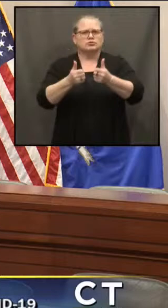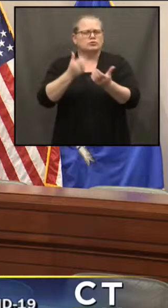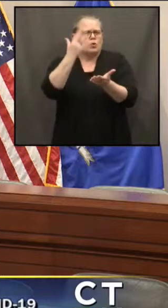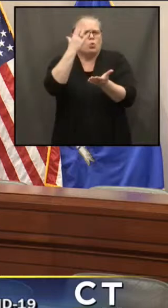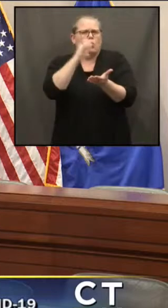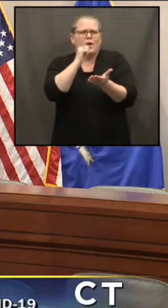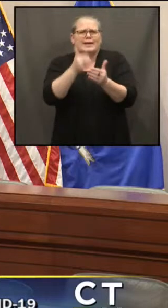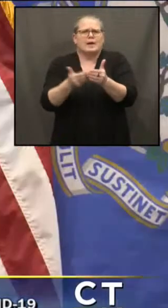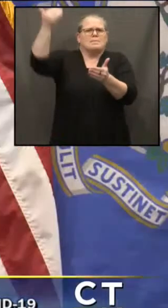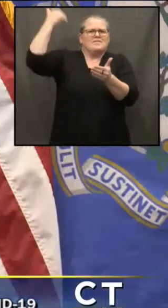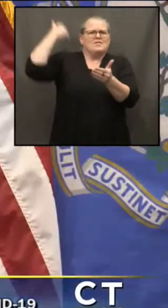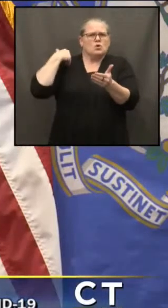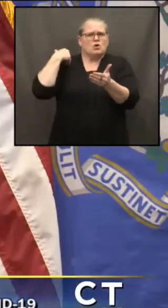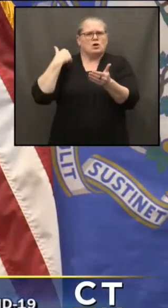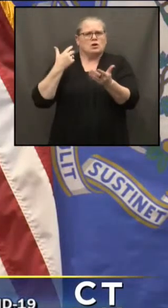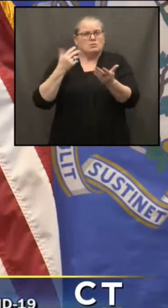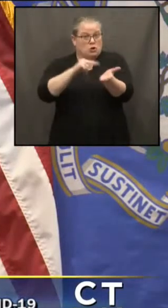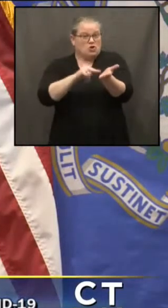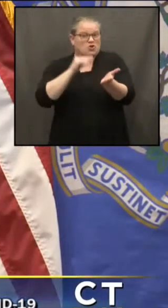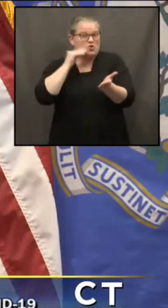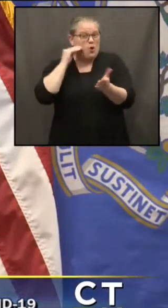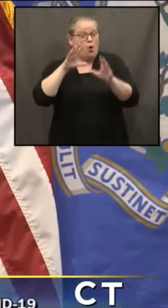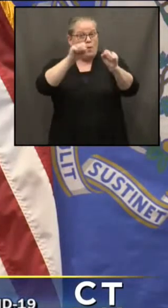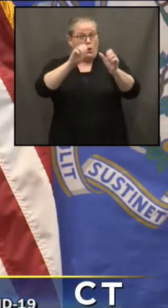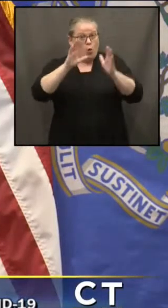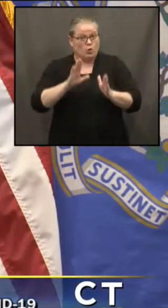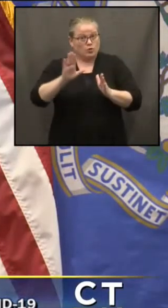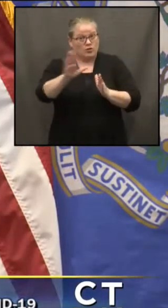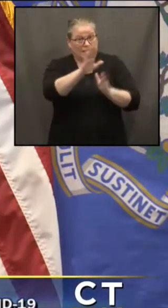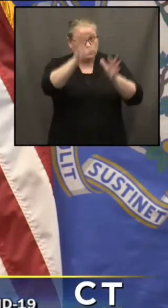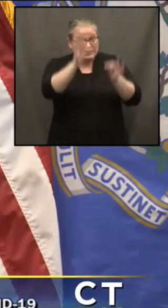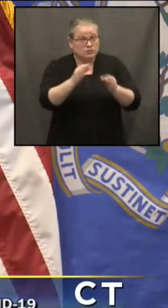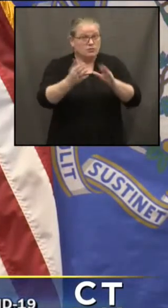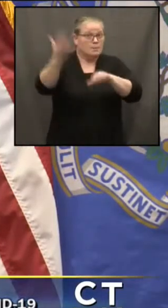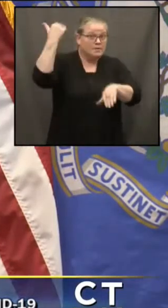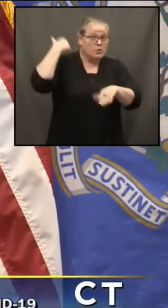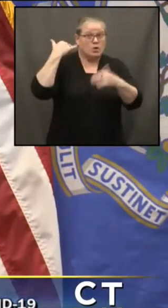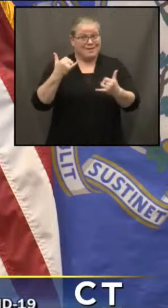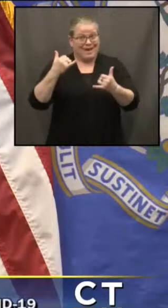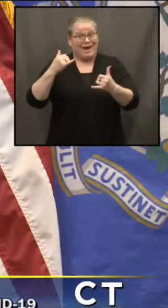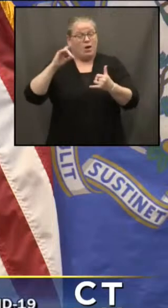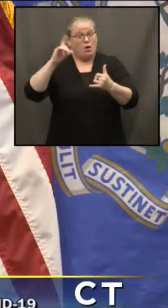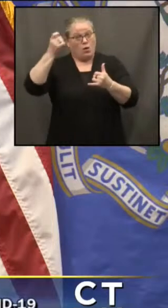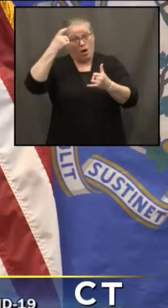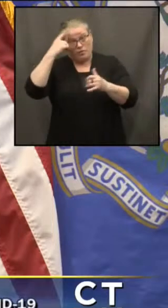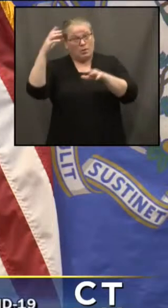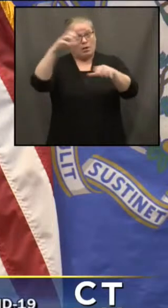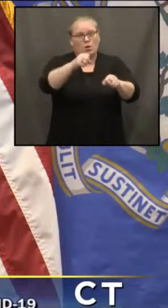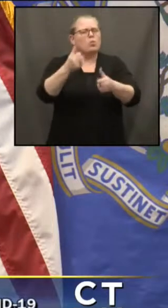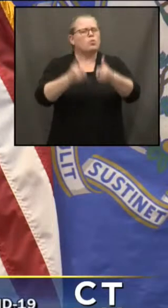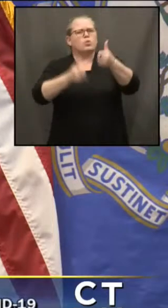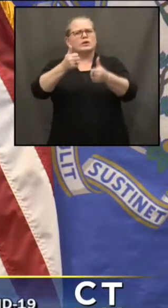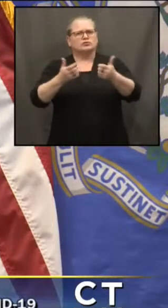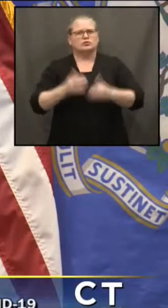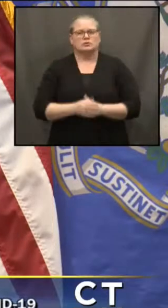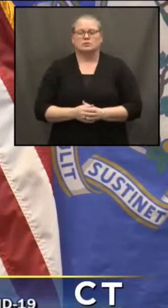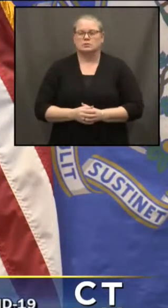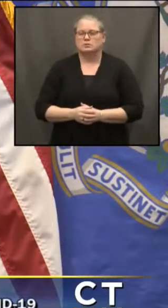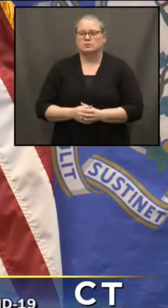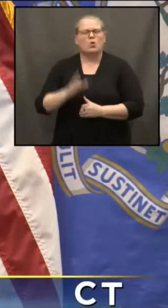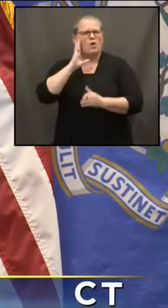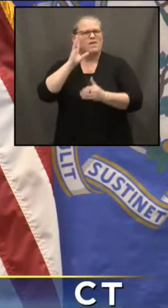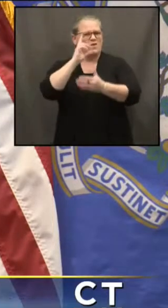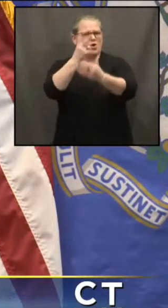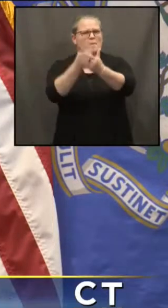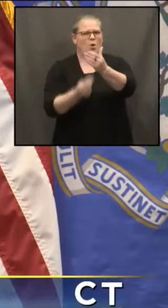Hi, Sue. It'll be for both staff and for residents. Many of the staff were only